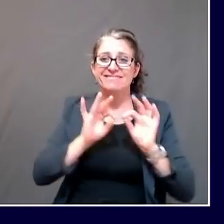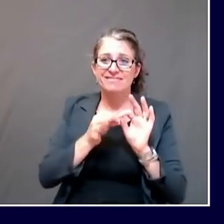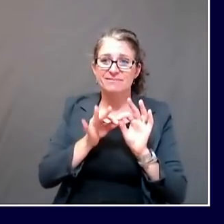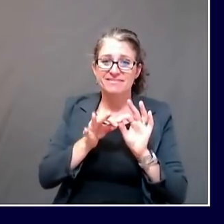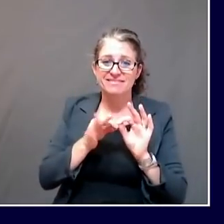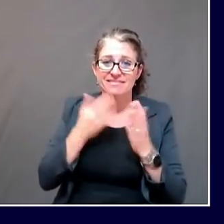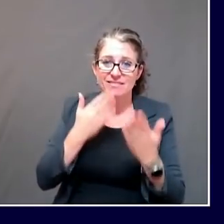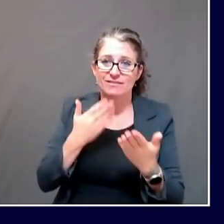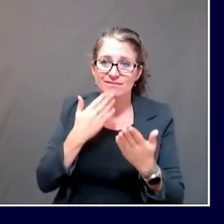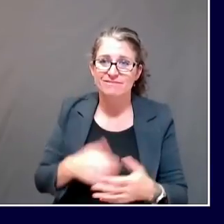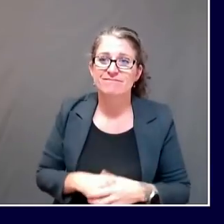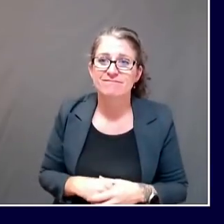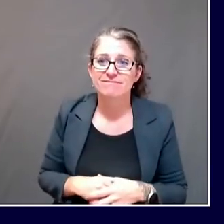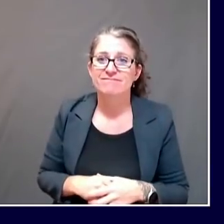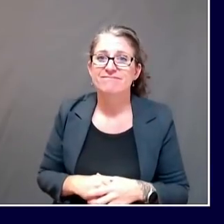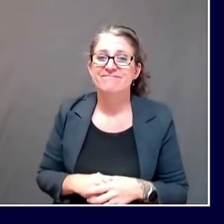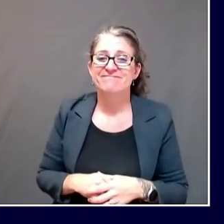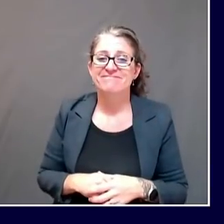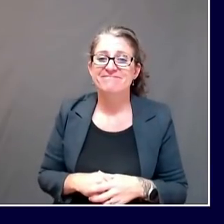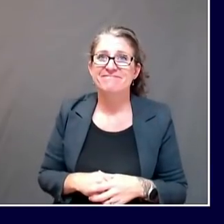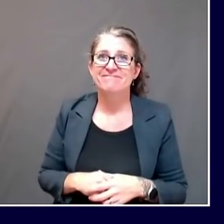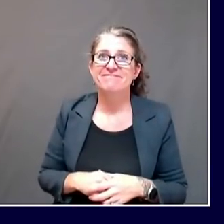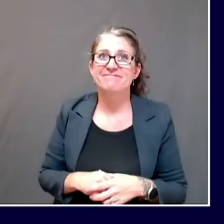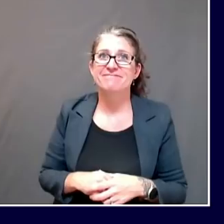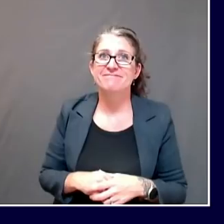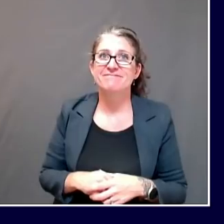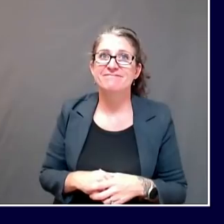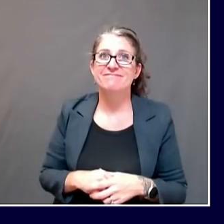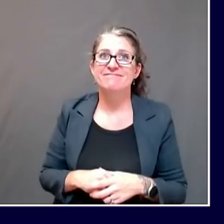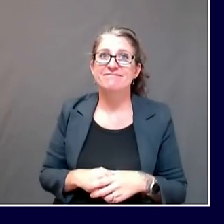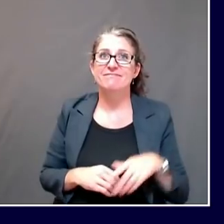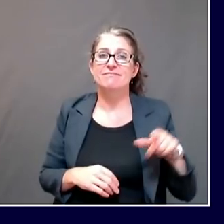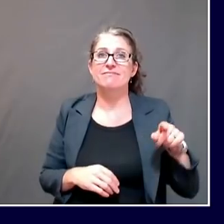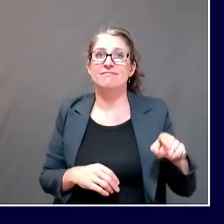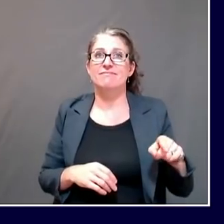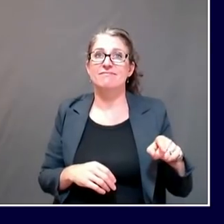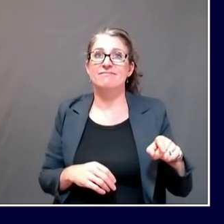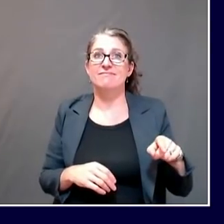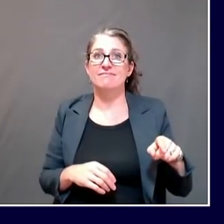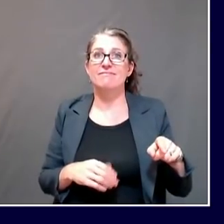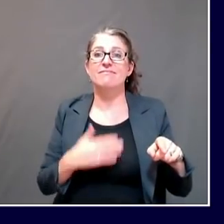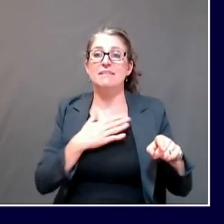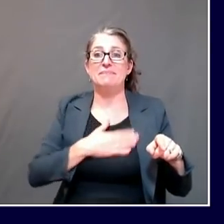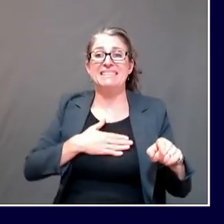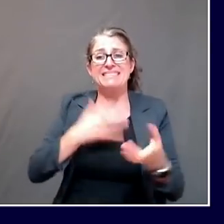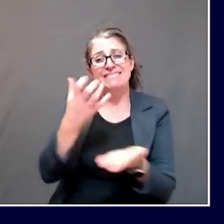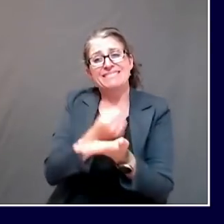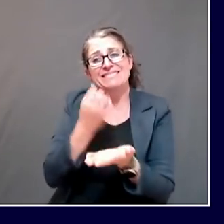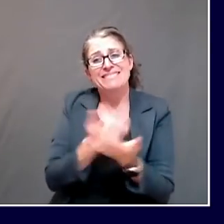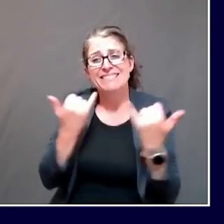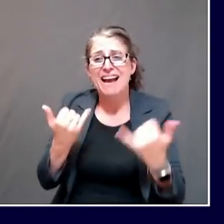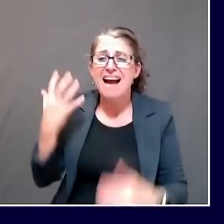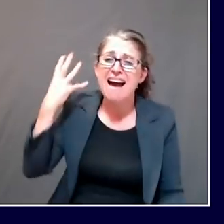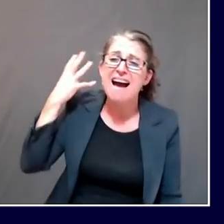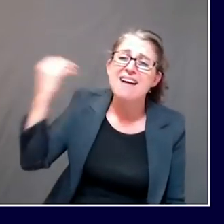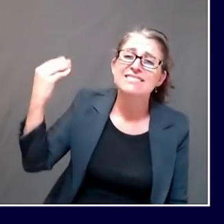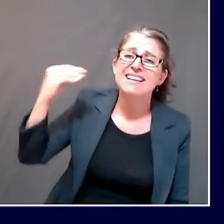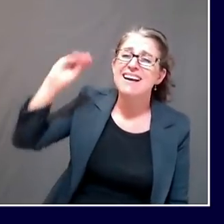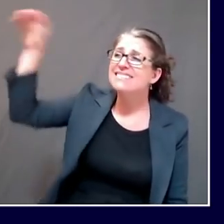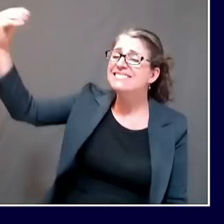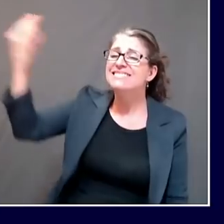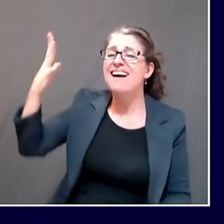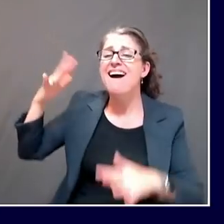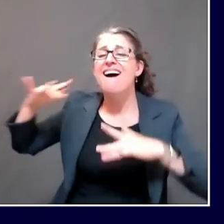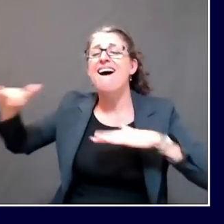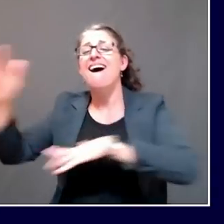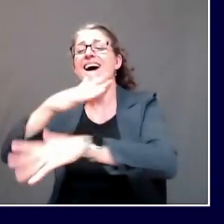take it outdoors this weekend and in the coming weeks, enjoying the Maine foliage season, which is fast upon us, and